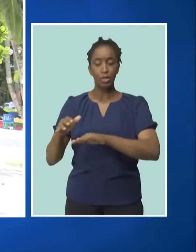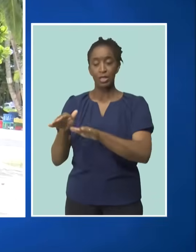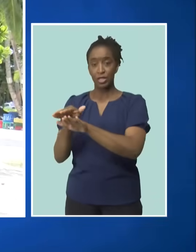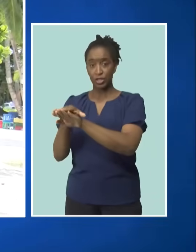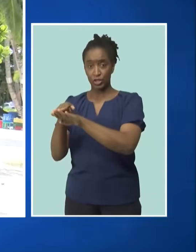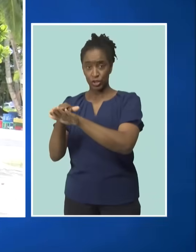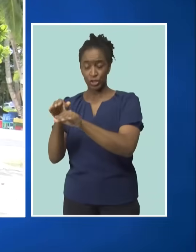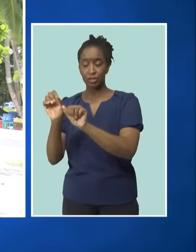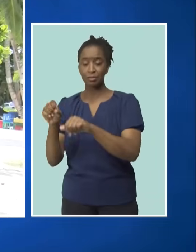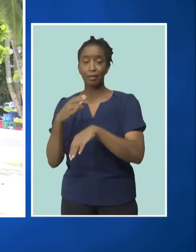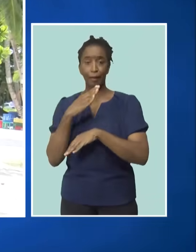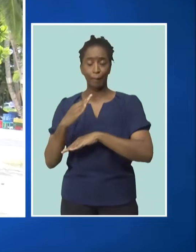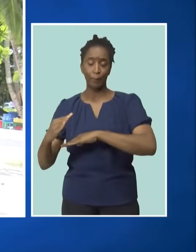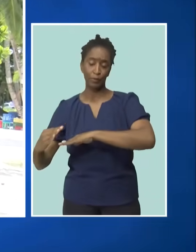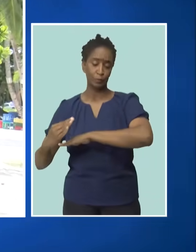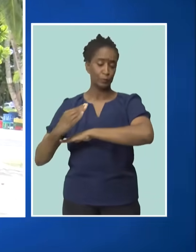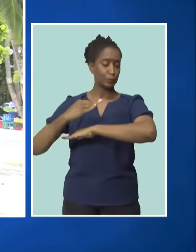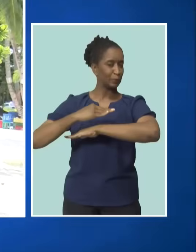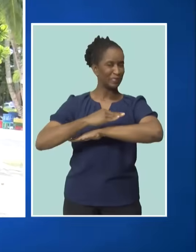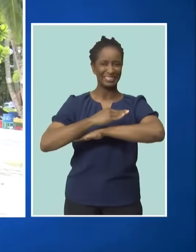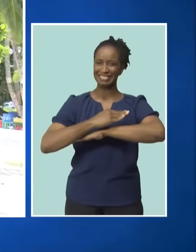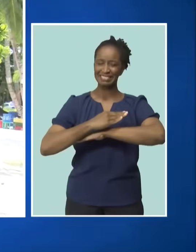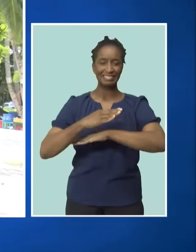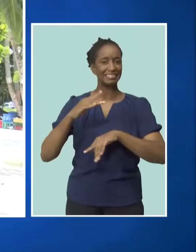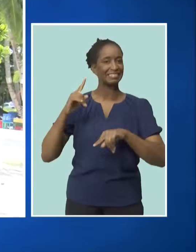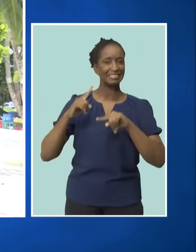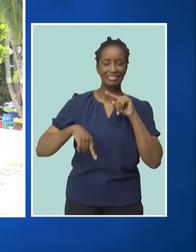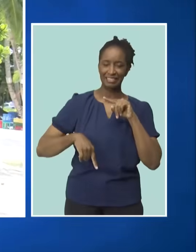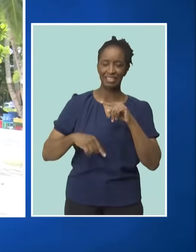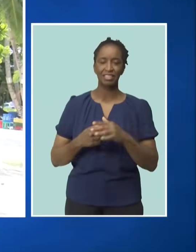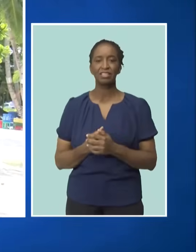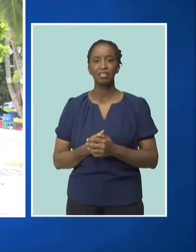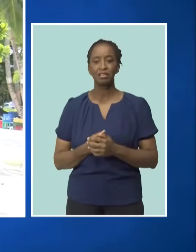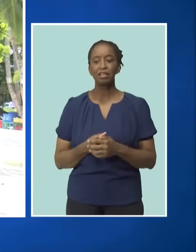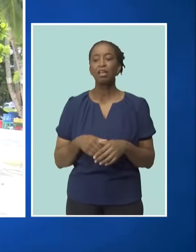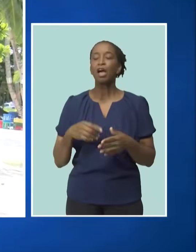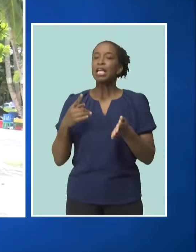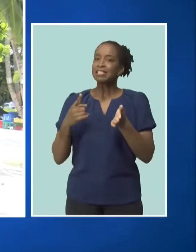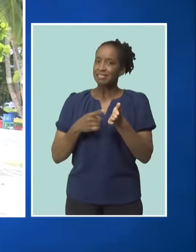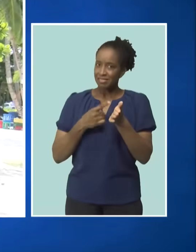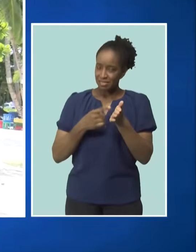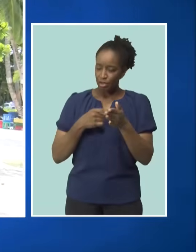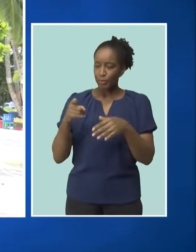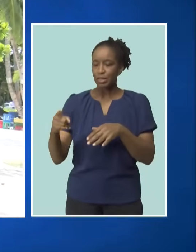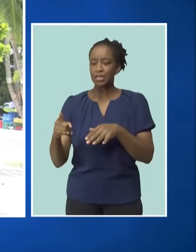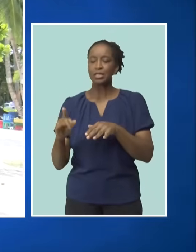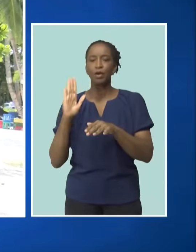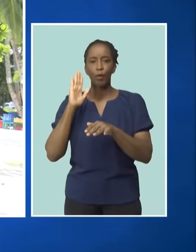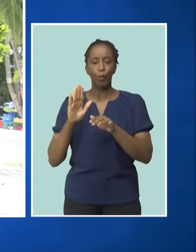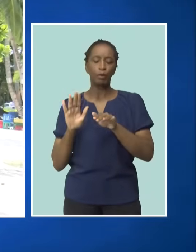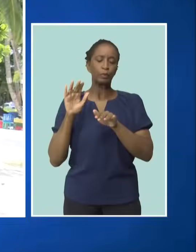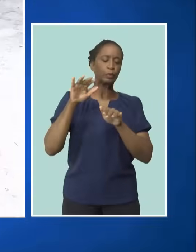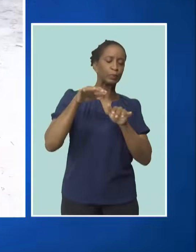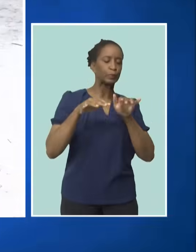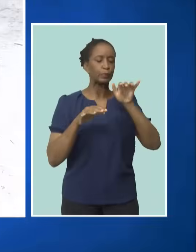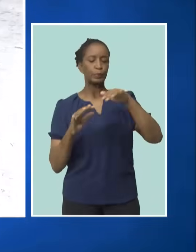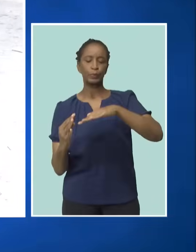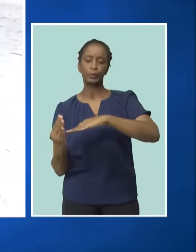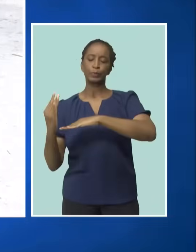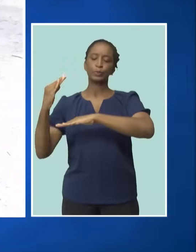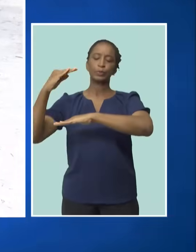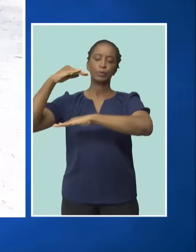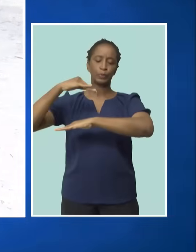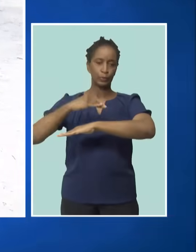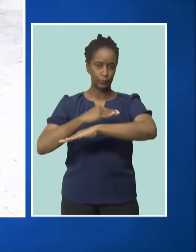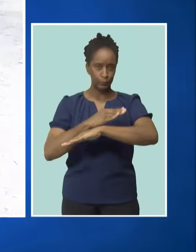beach. Most times, the nesting female is very determined and she will crawl over the sargassum.